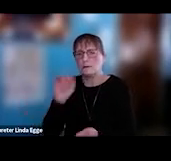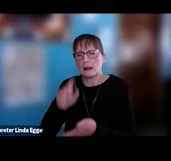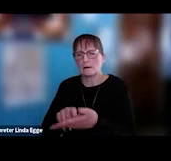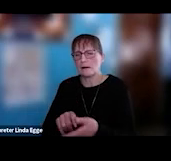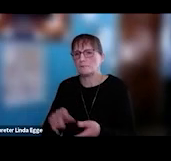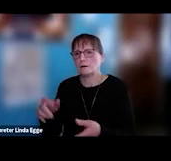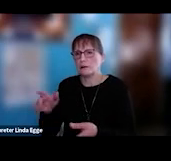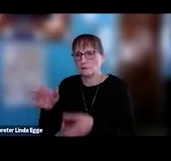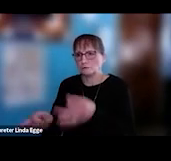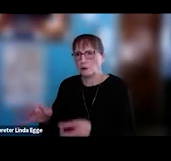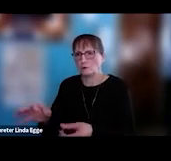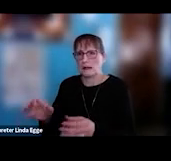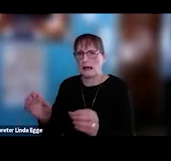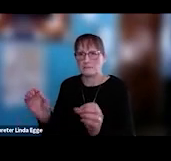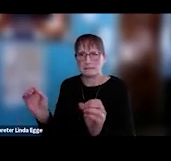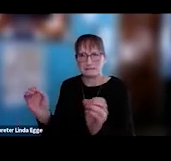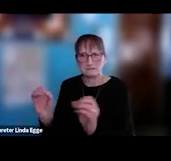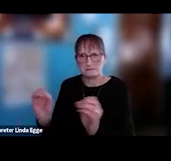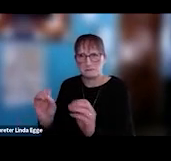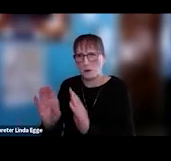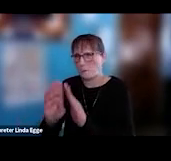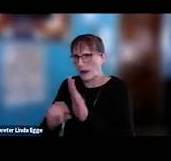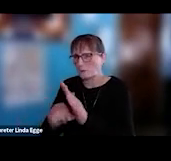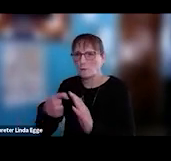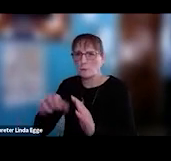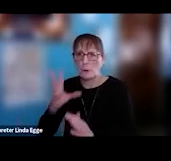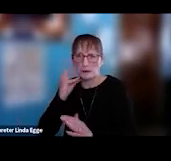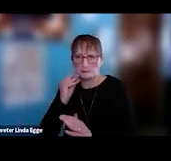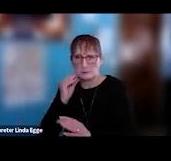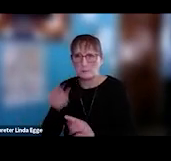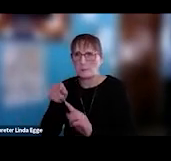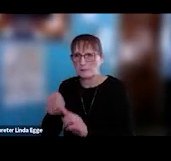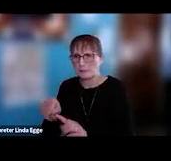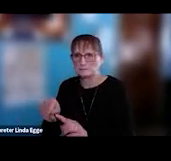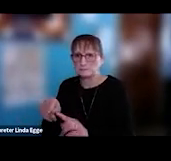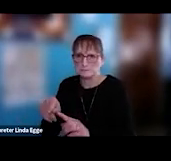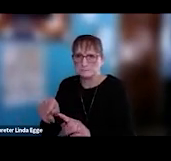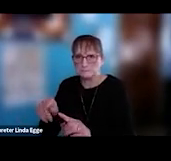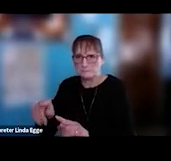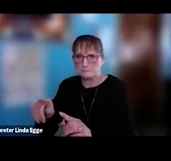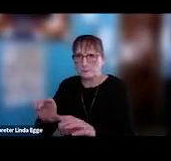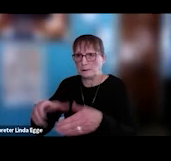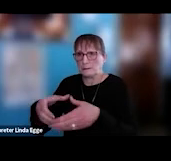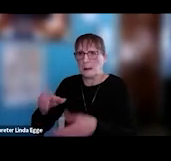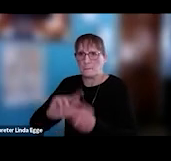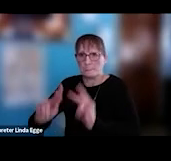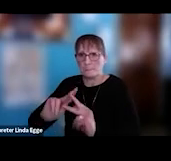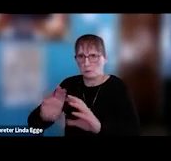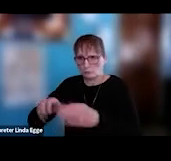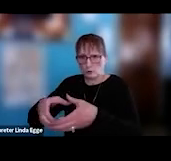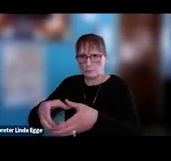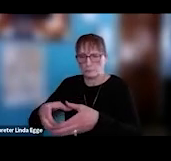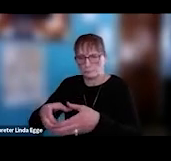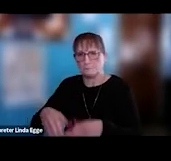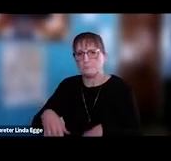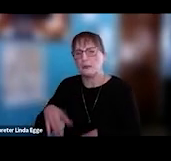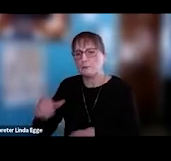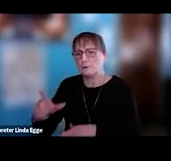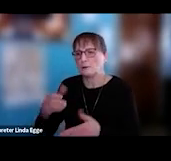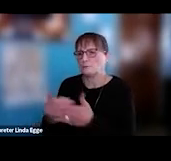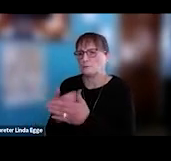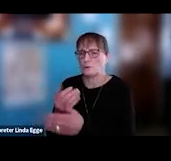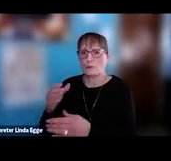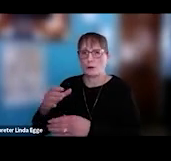no background or experience with this population. So we identify those judges who are new to the